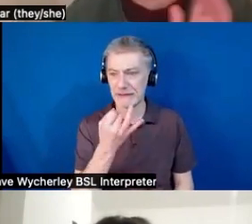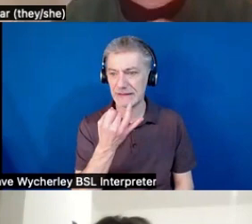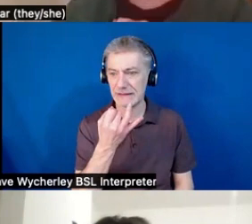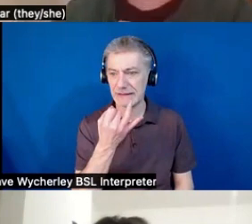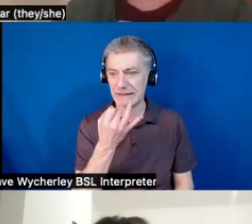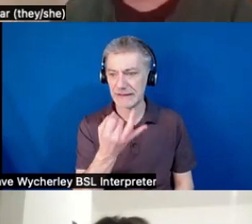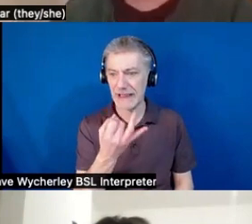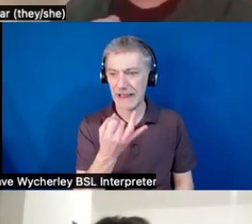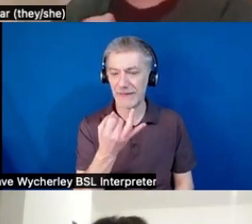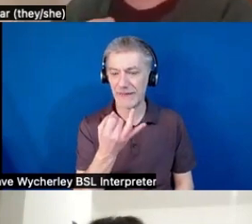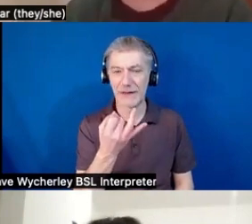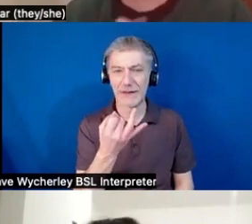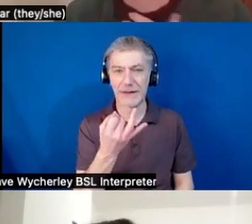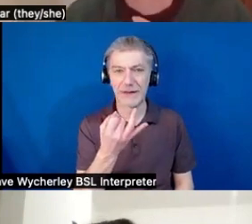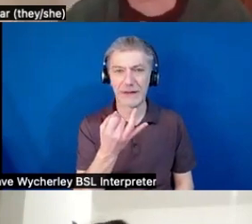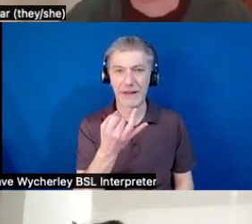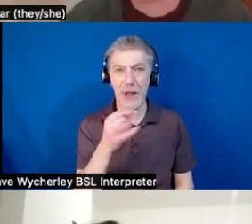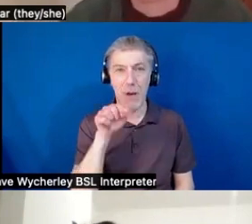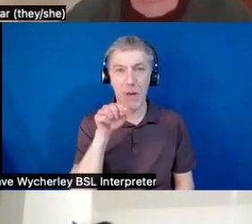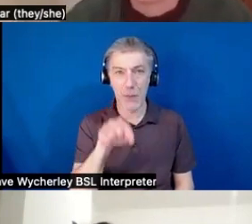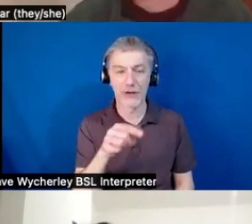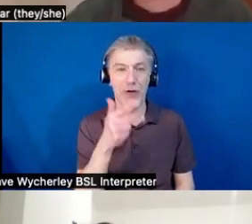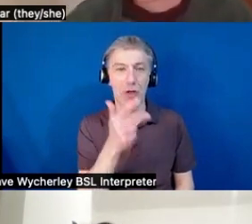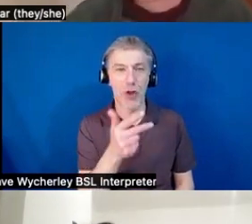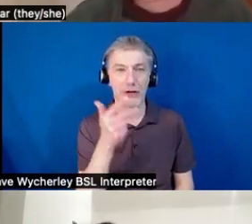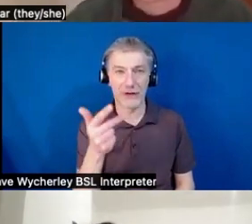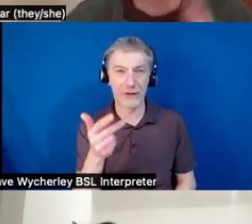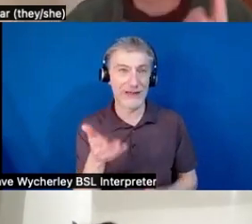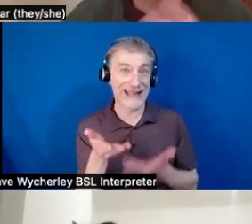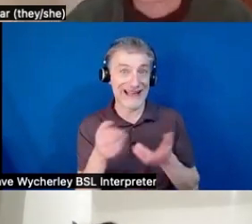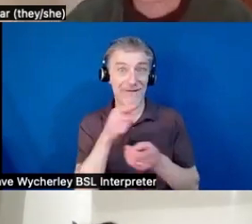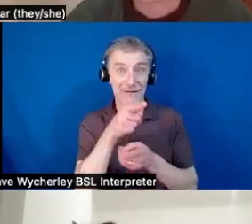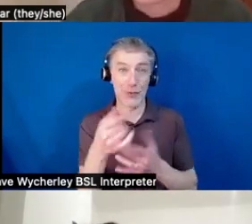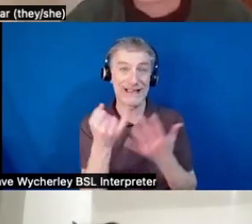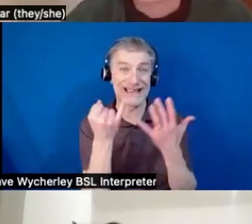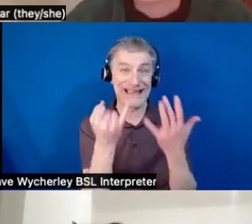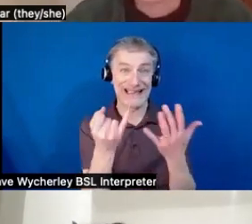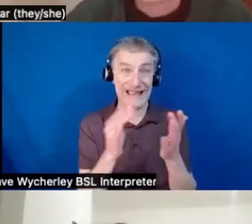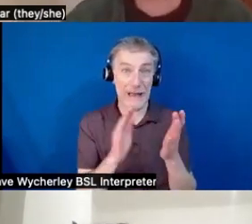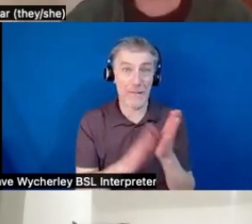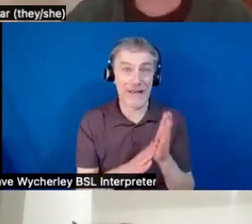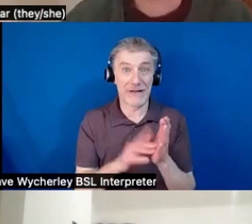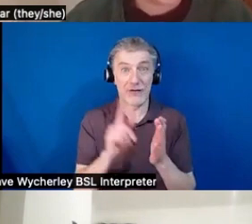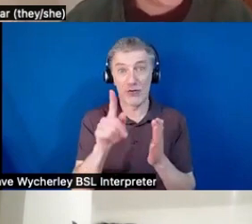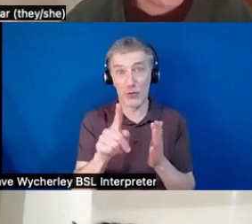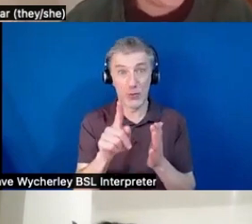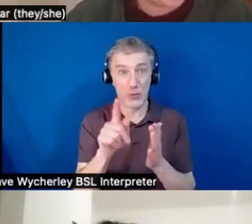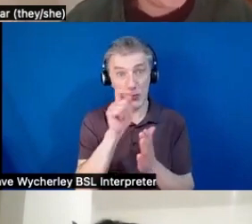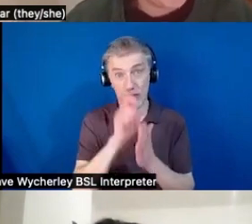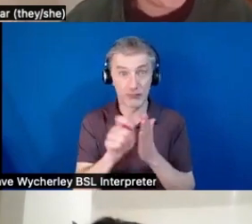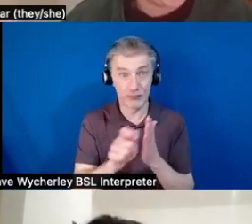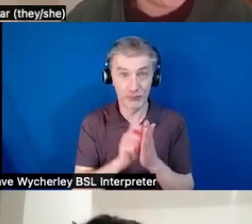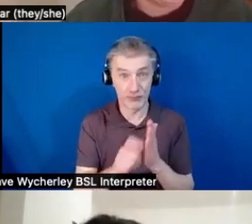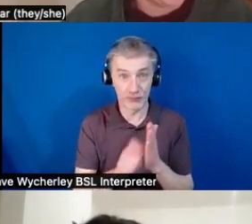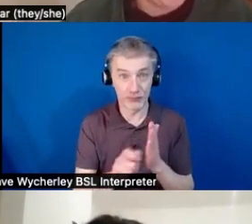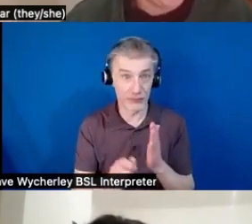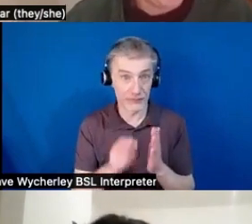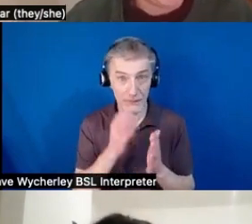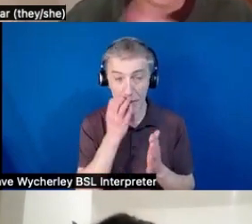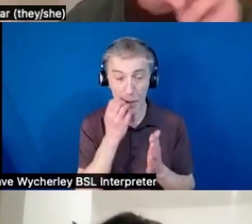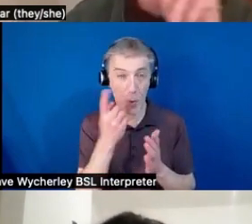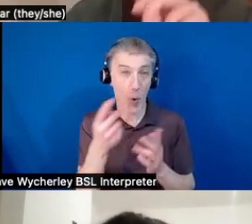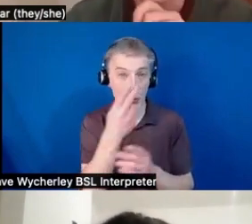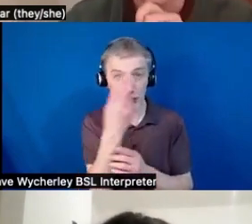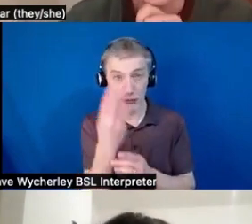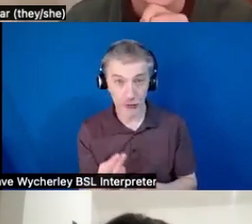7:33. That's about 6 minutes to make some notes on that, and we'll come back and have a bit of a chat. So I'll leave you to it, and